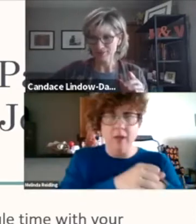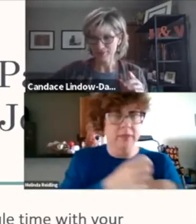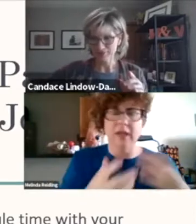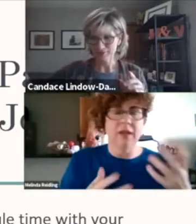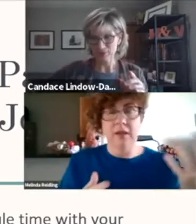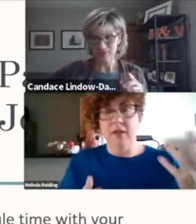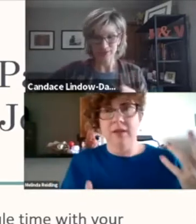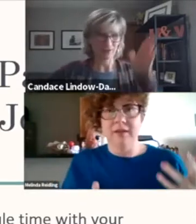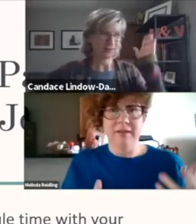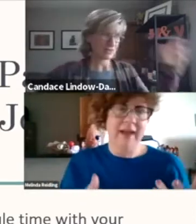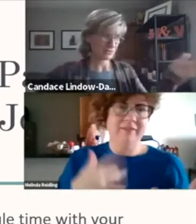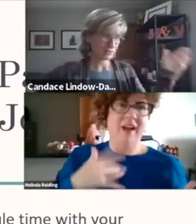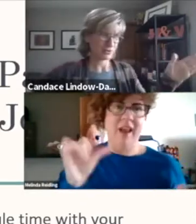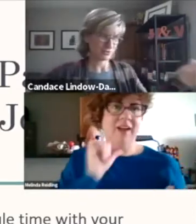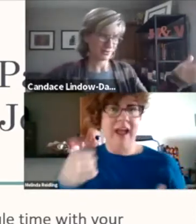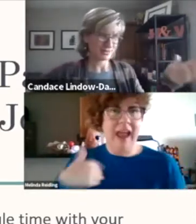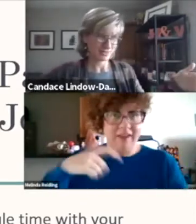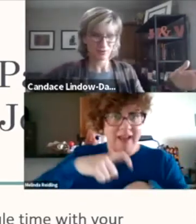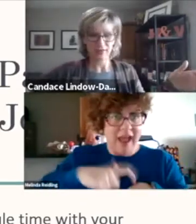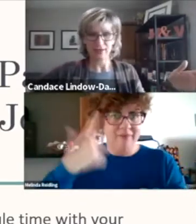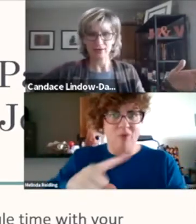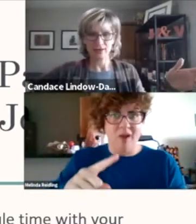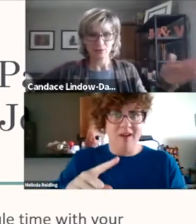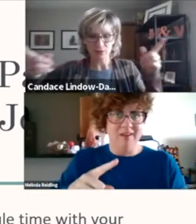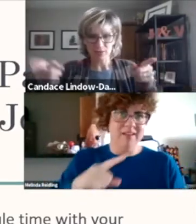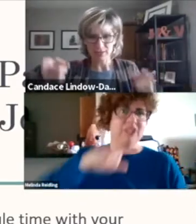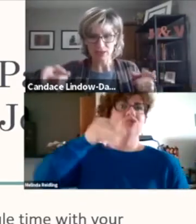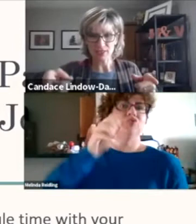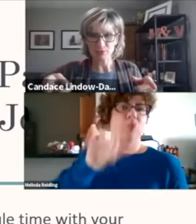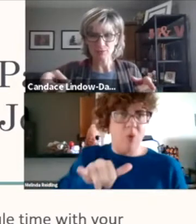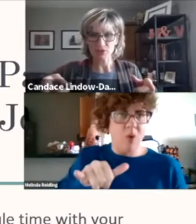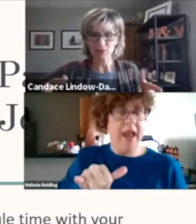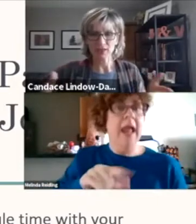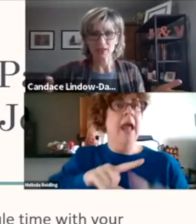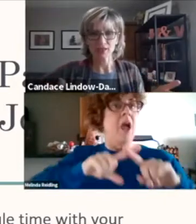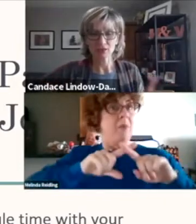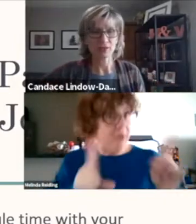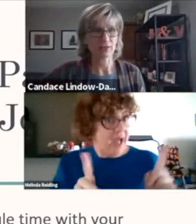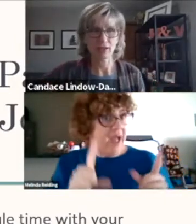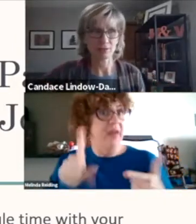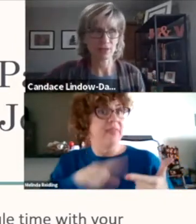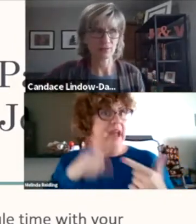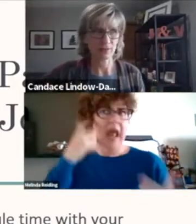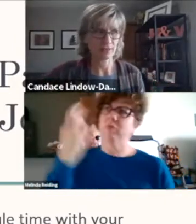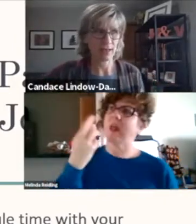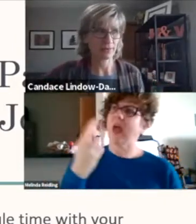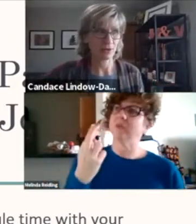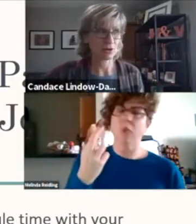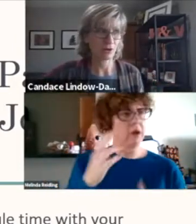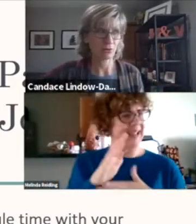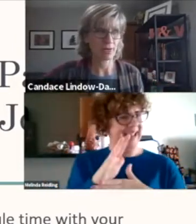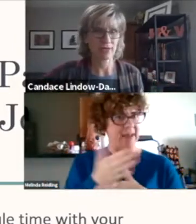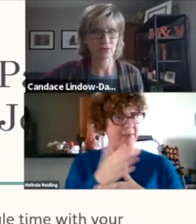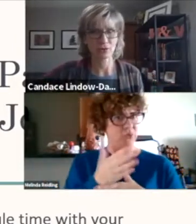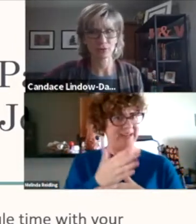this, provider, and then we have an appointment over here at this provider, but we've got downtime in between. And literally, I think I might have like sat in the